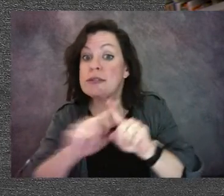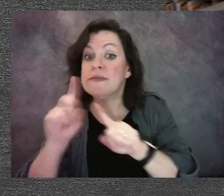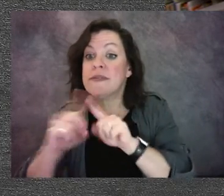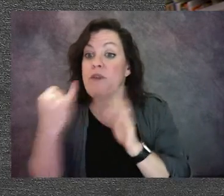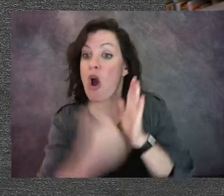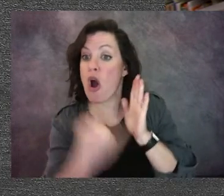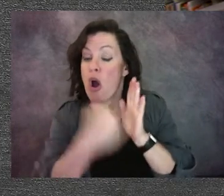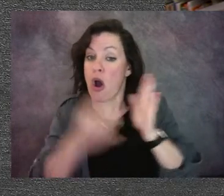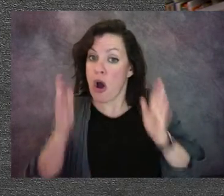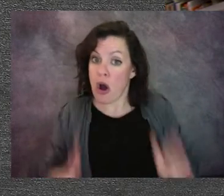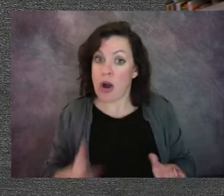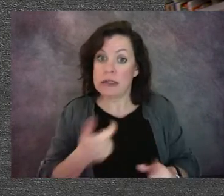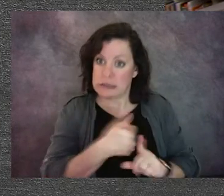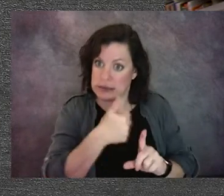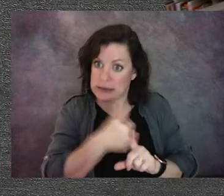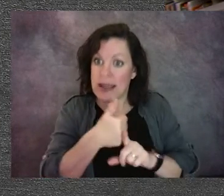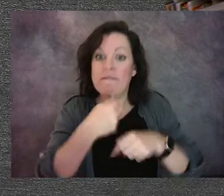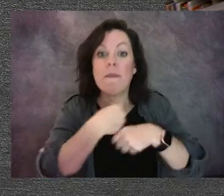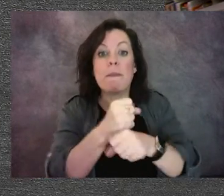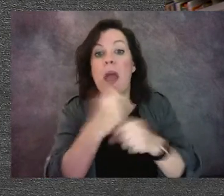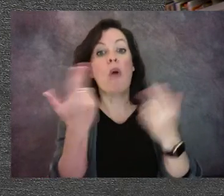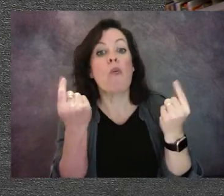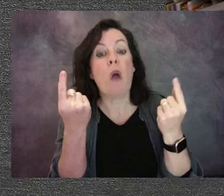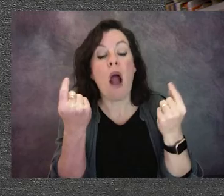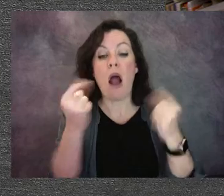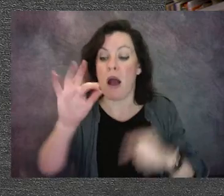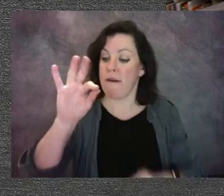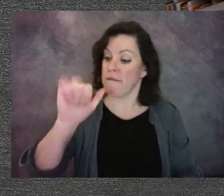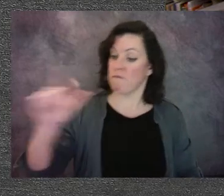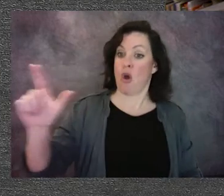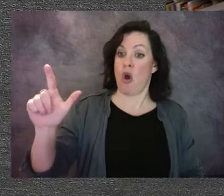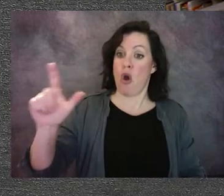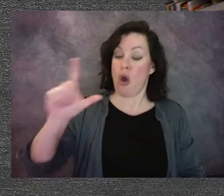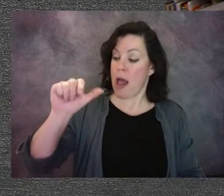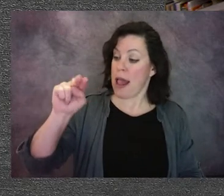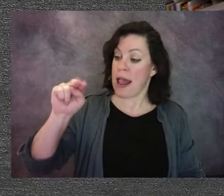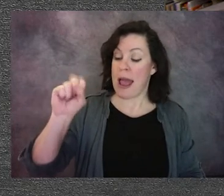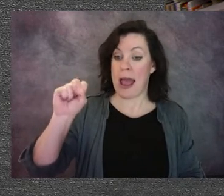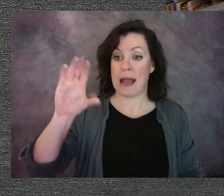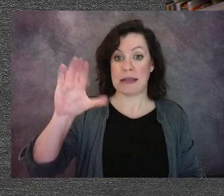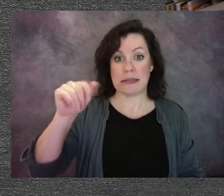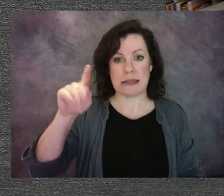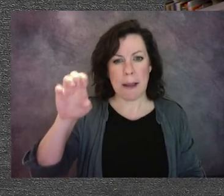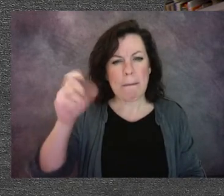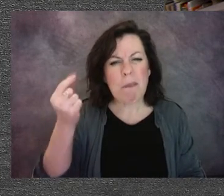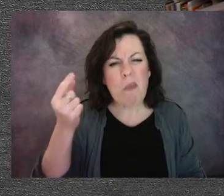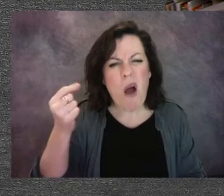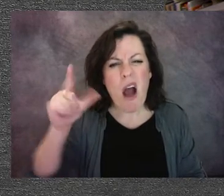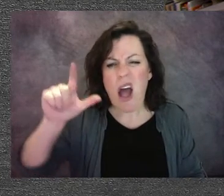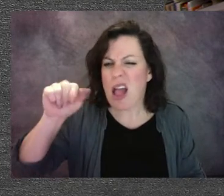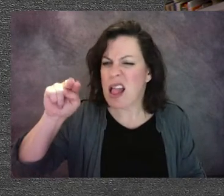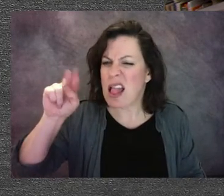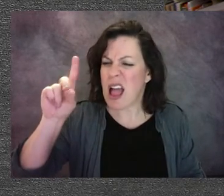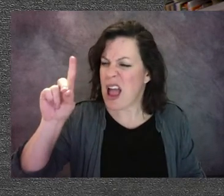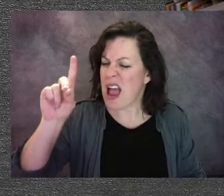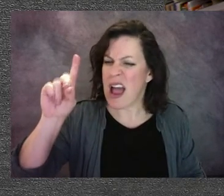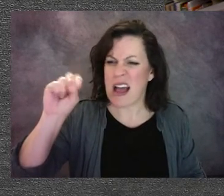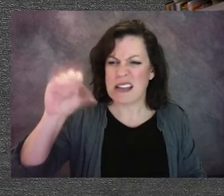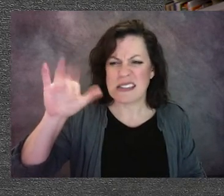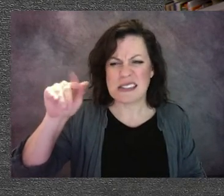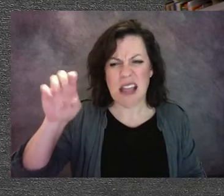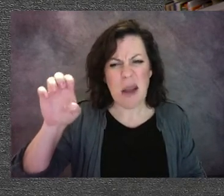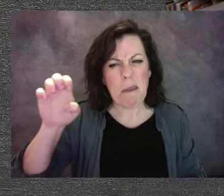Okay. These are some fall landscapes. Do you know what a landscape is? No. Do you guys know what a landscape is?